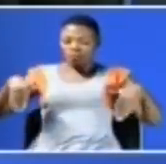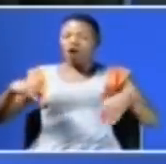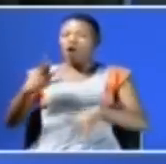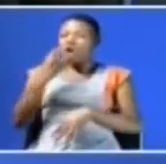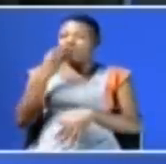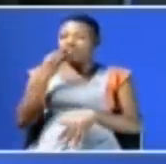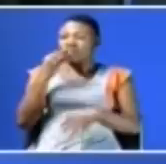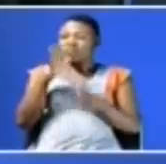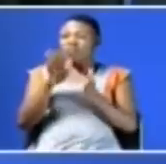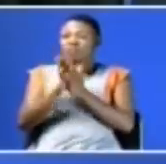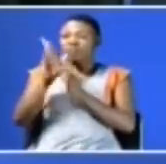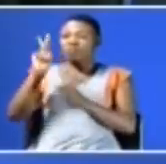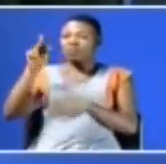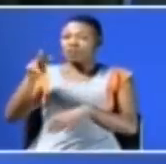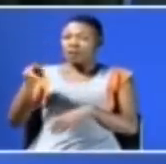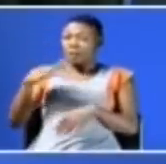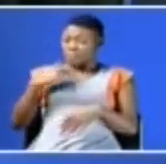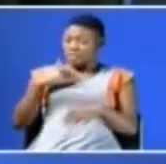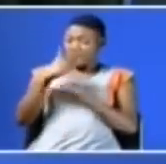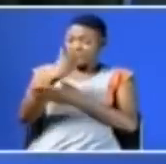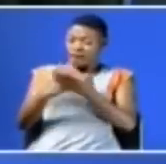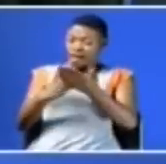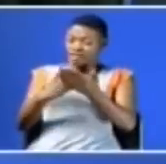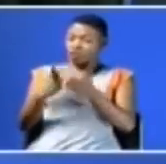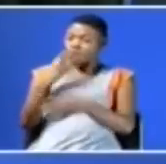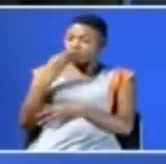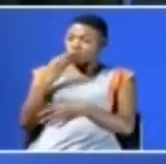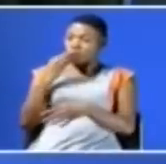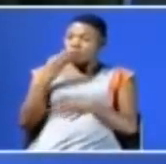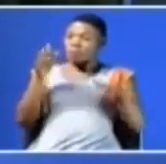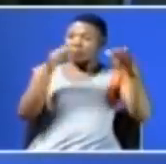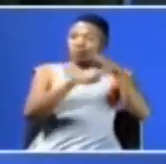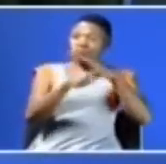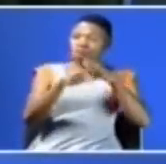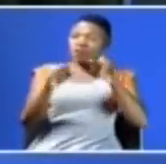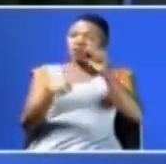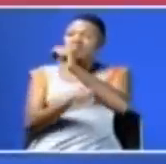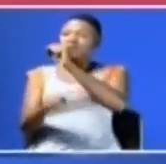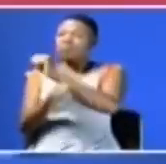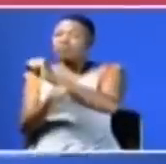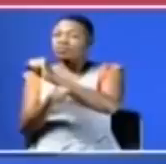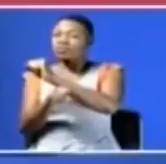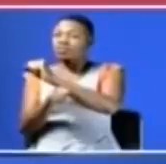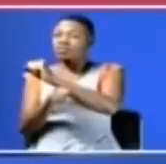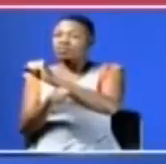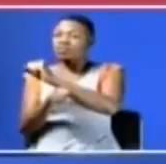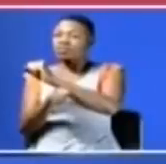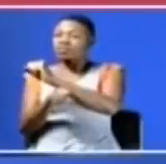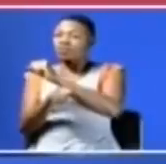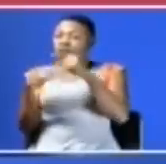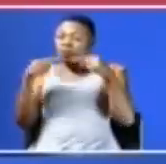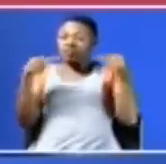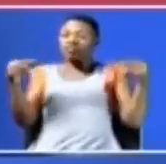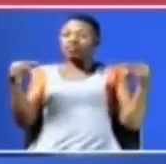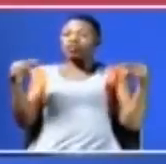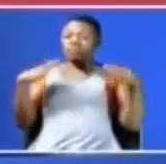with the former prime minister. I was not part of ODM. I came in to support the establishment of a national coalition, United Opposition. I